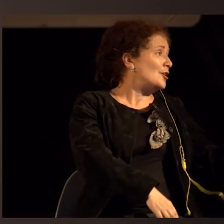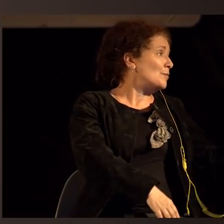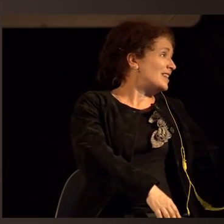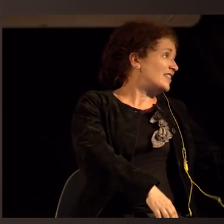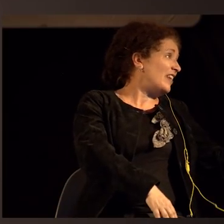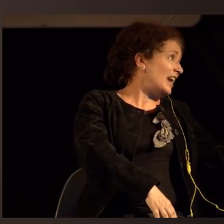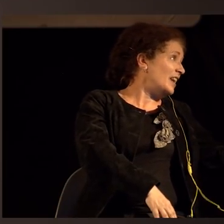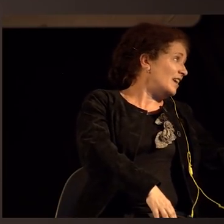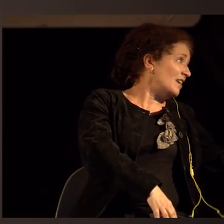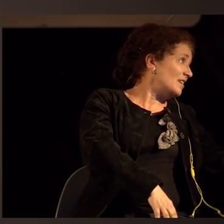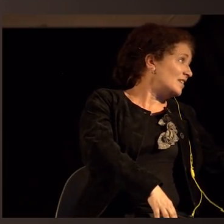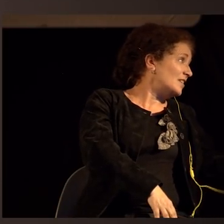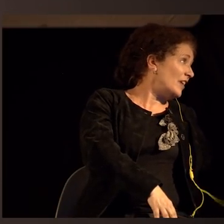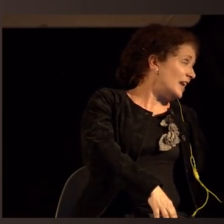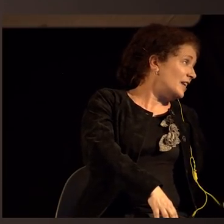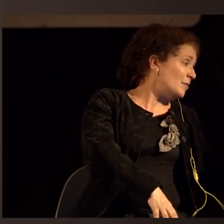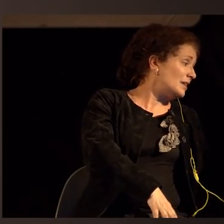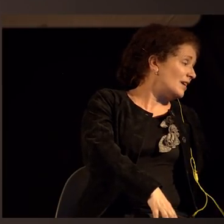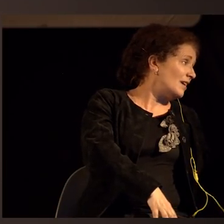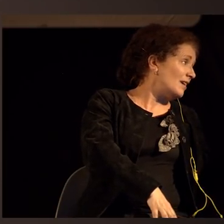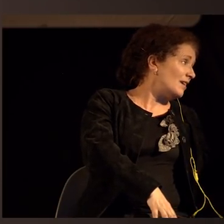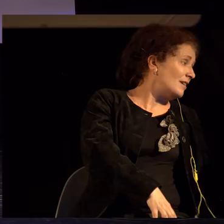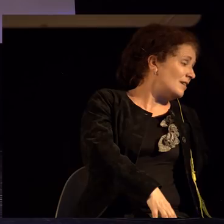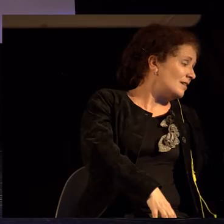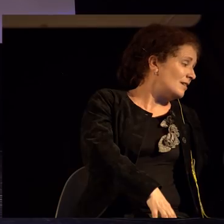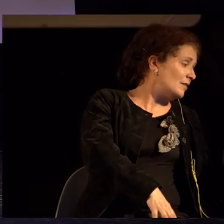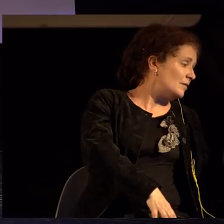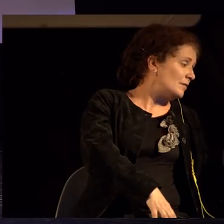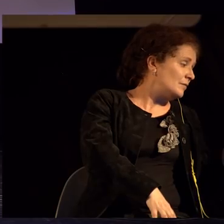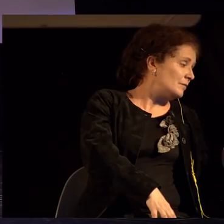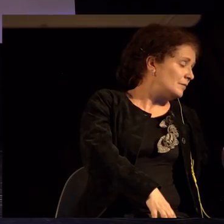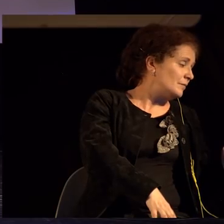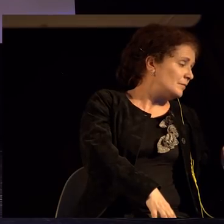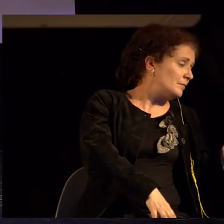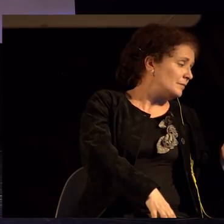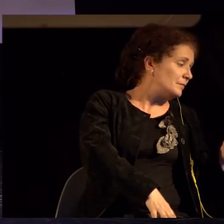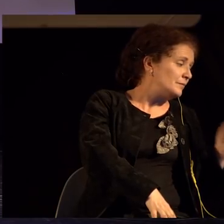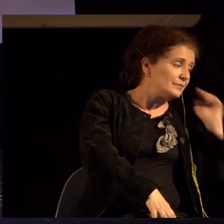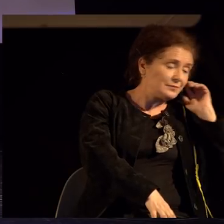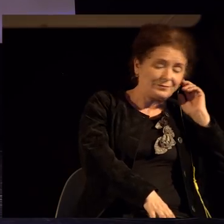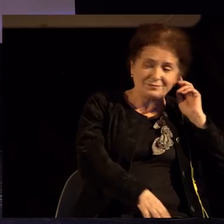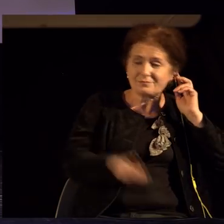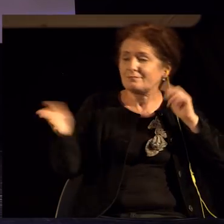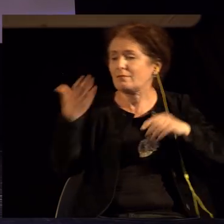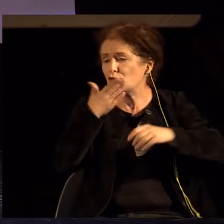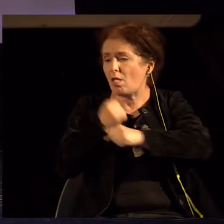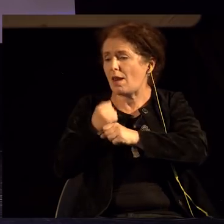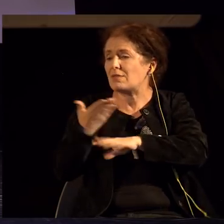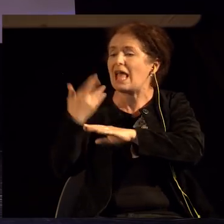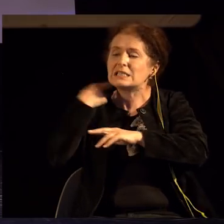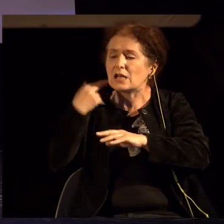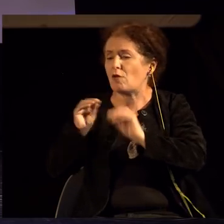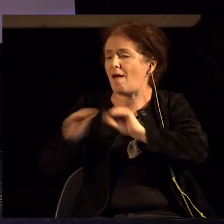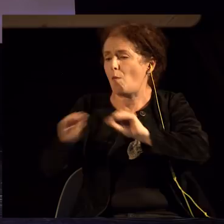be sex positive in the classroom, even for professionals. And tonight I want to talk a little bit about, give you some